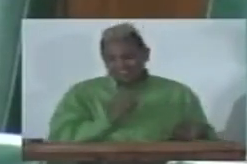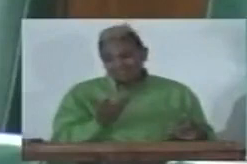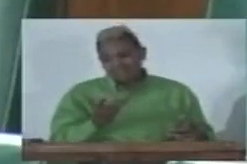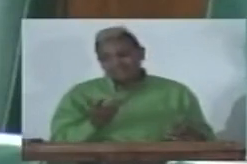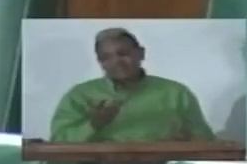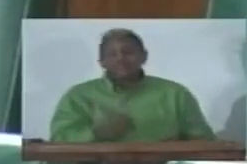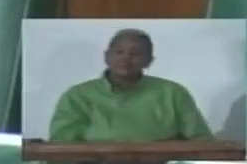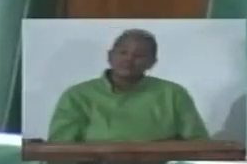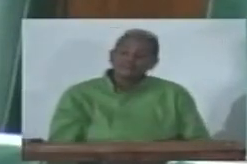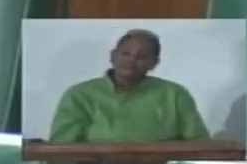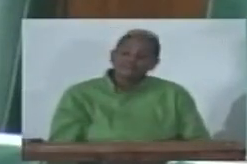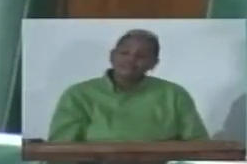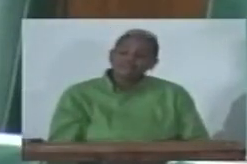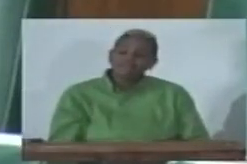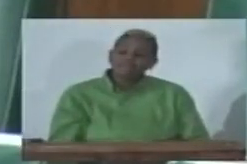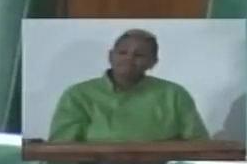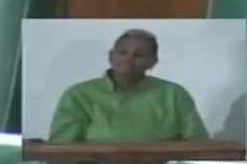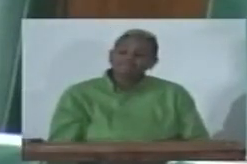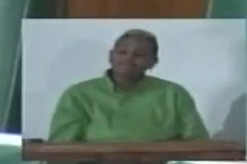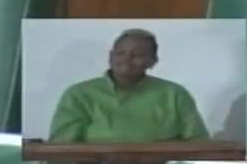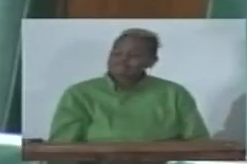In the standing